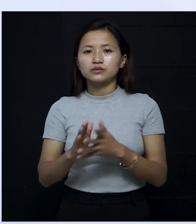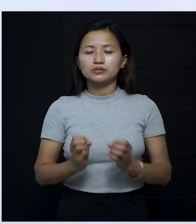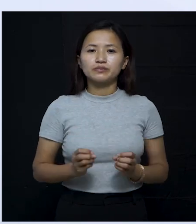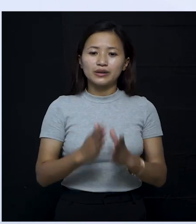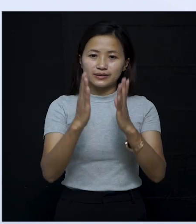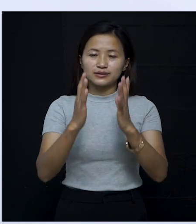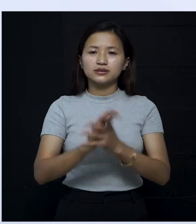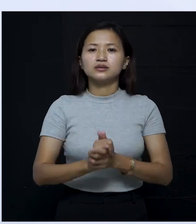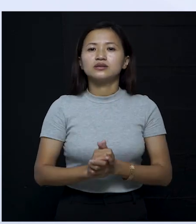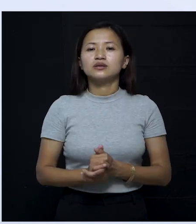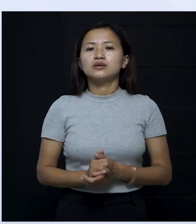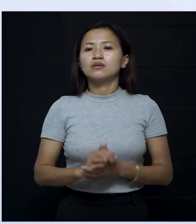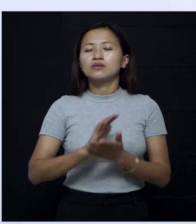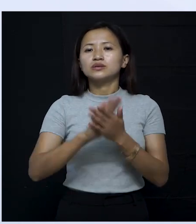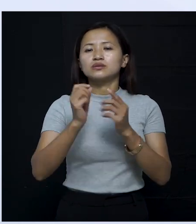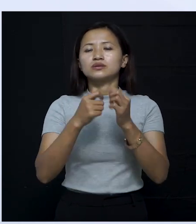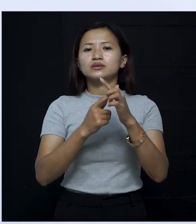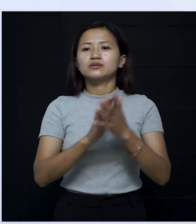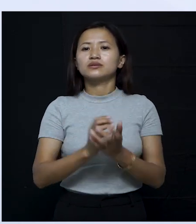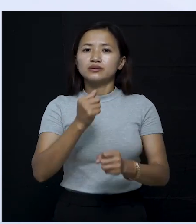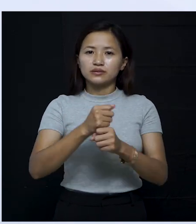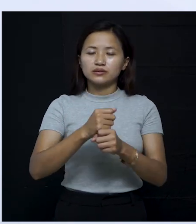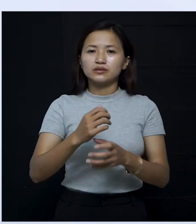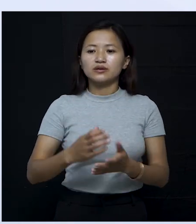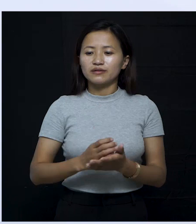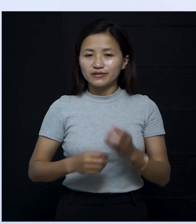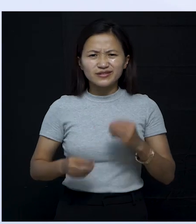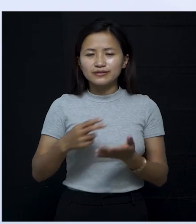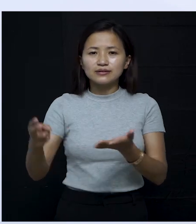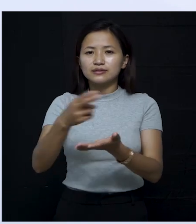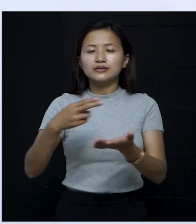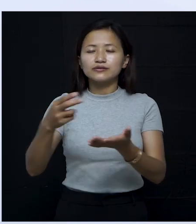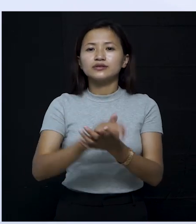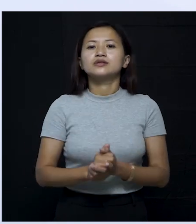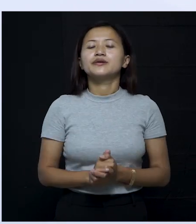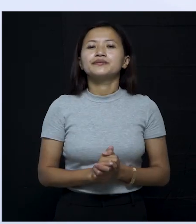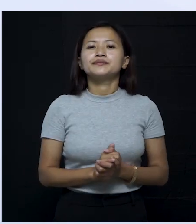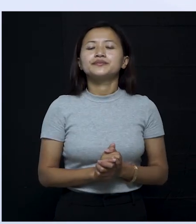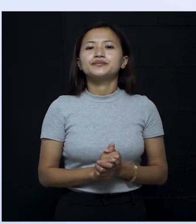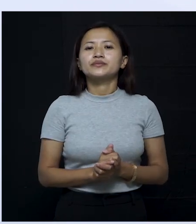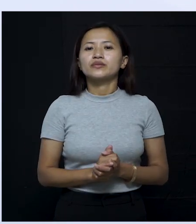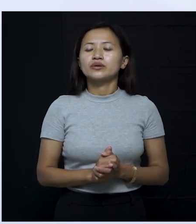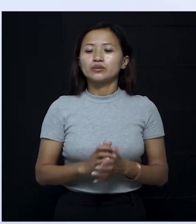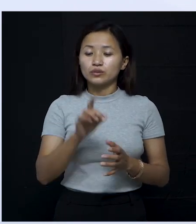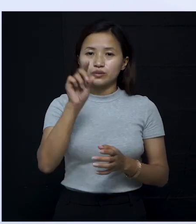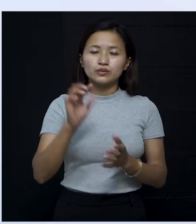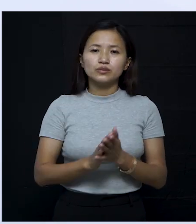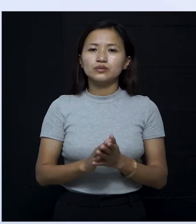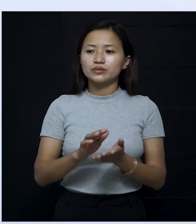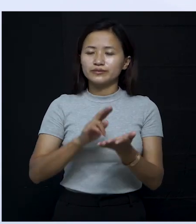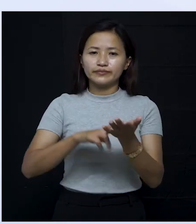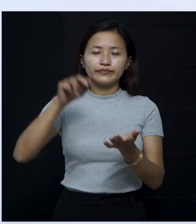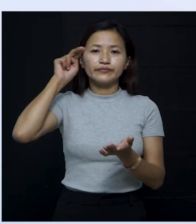plant. So horticulture means garden cultivation, okay? So here what it meant is, this is to do with Nagaland